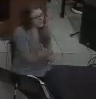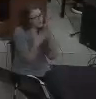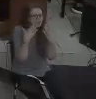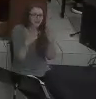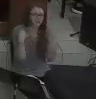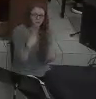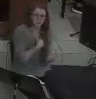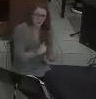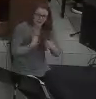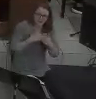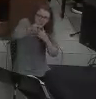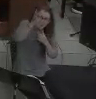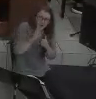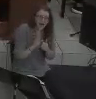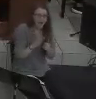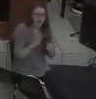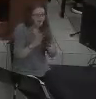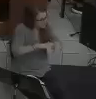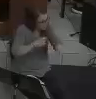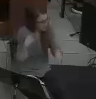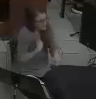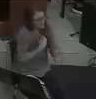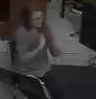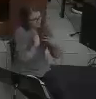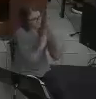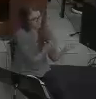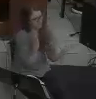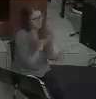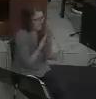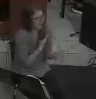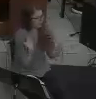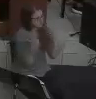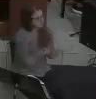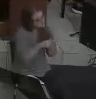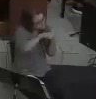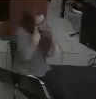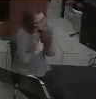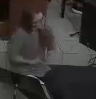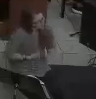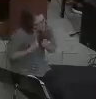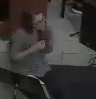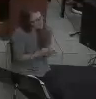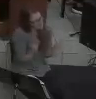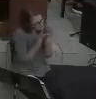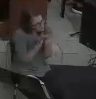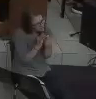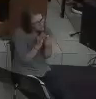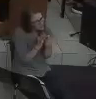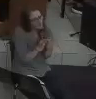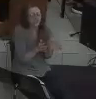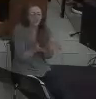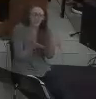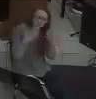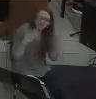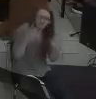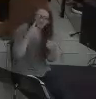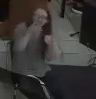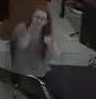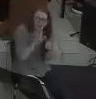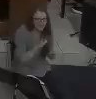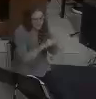have a God who calls us to voice our courage. Black lives matter. I'm thankful for a God who calls us to voice our